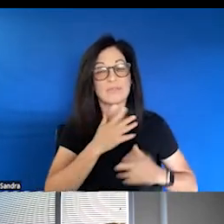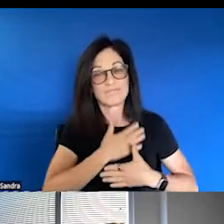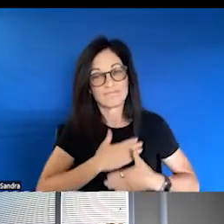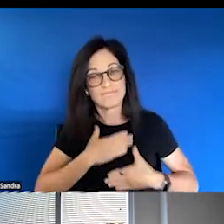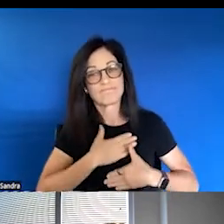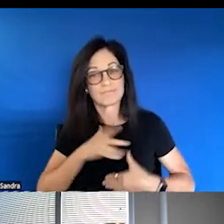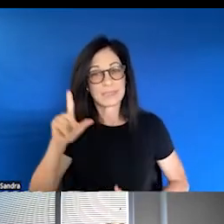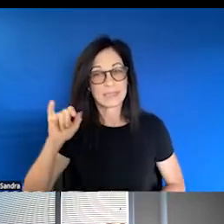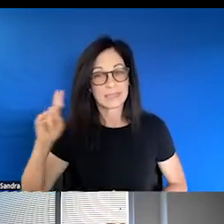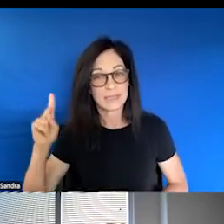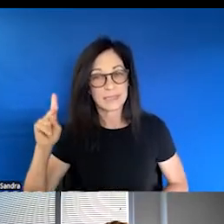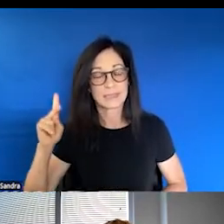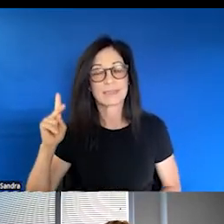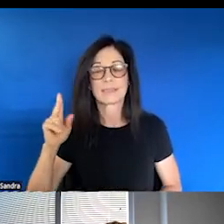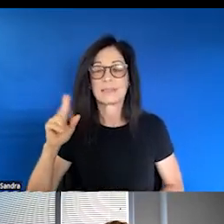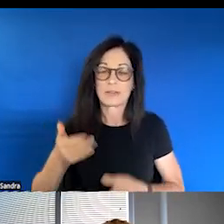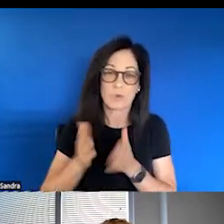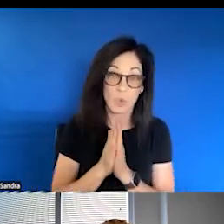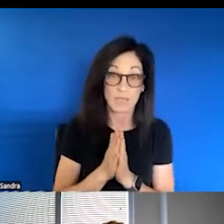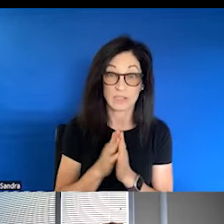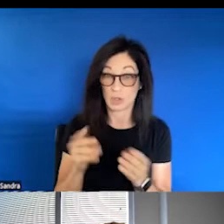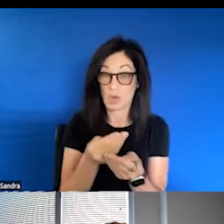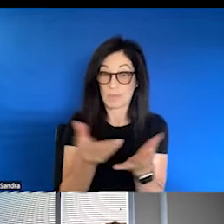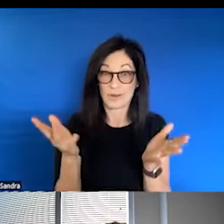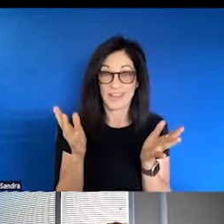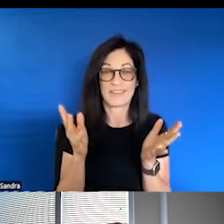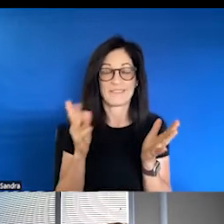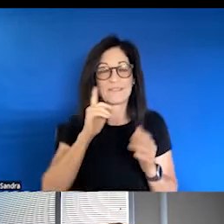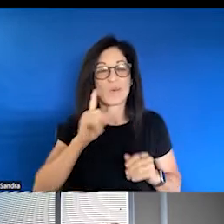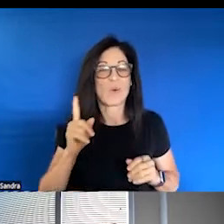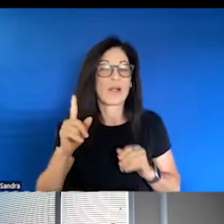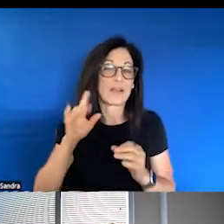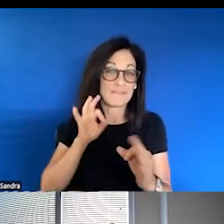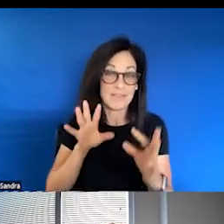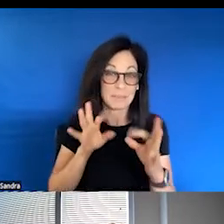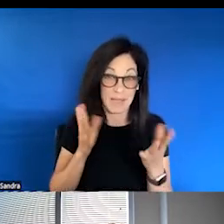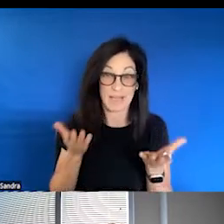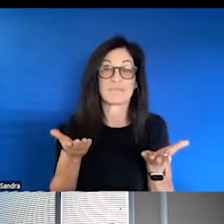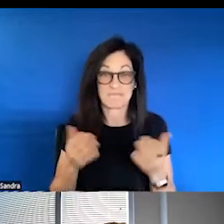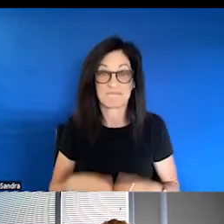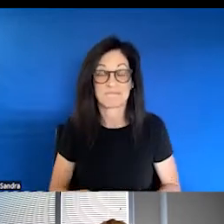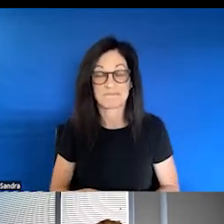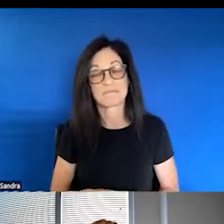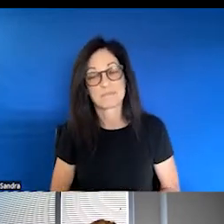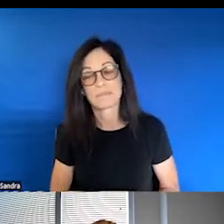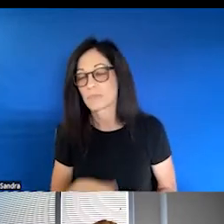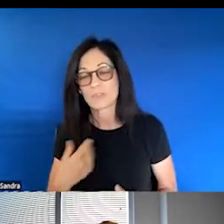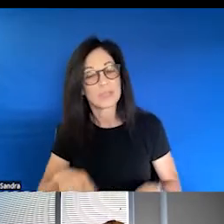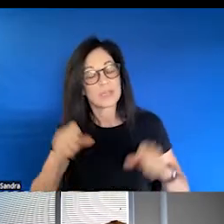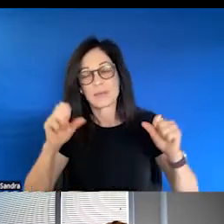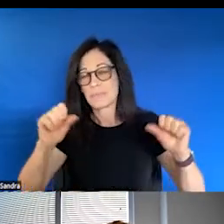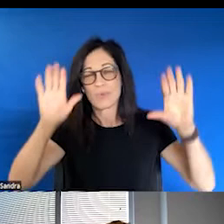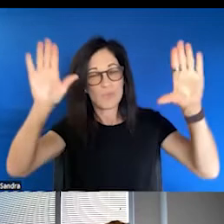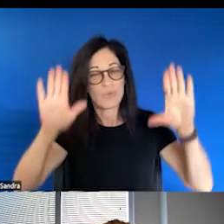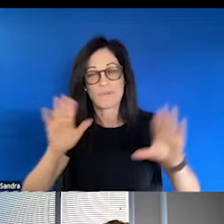link, the requests that you all put out there for feedback. Really just incredible work